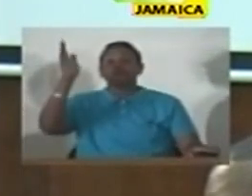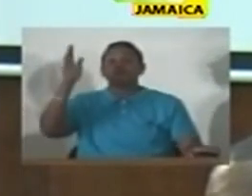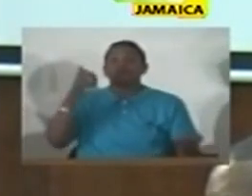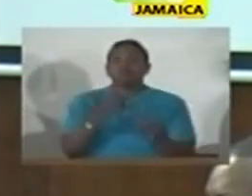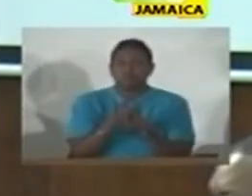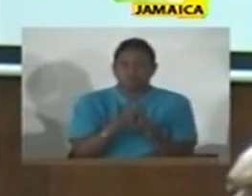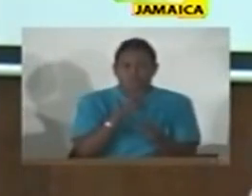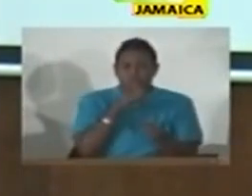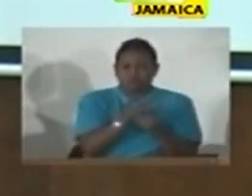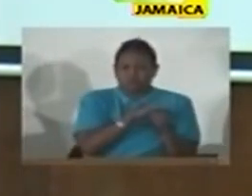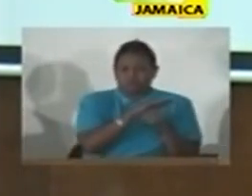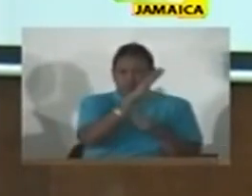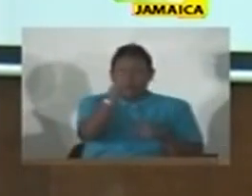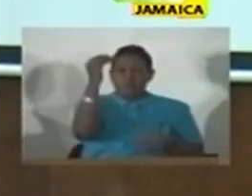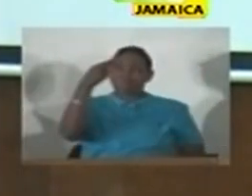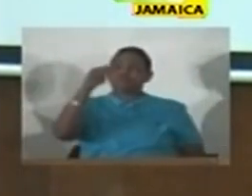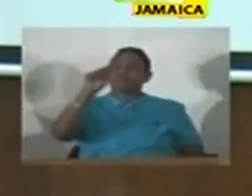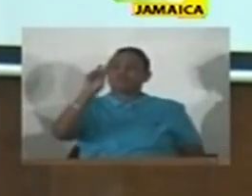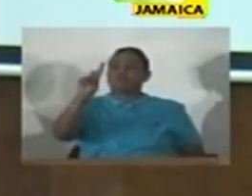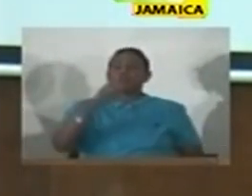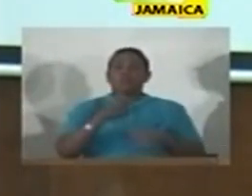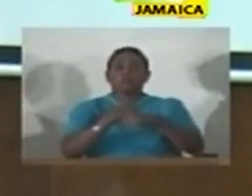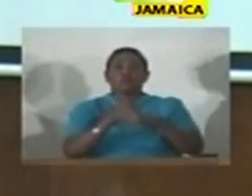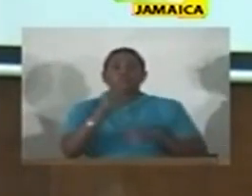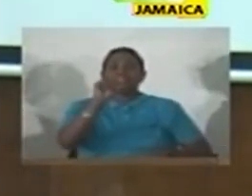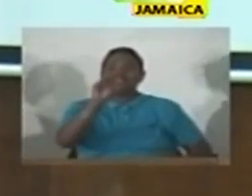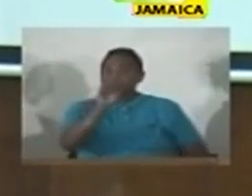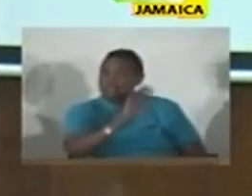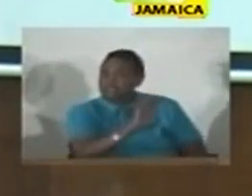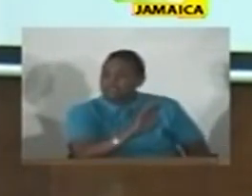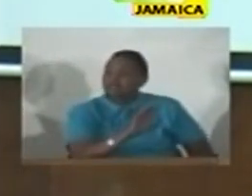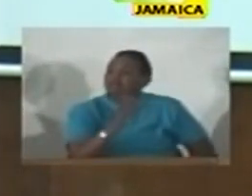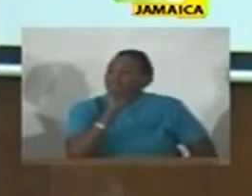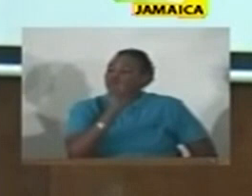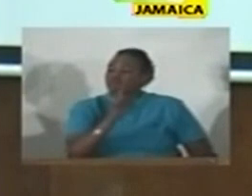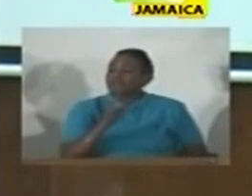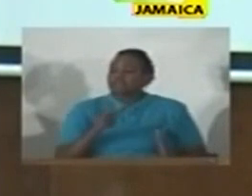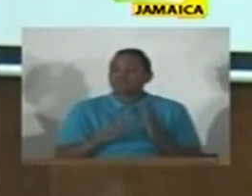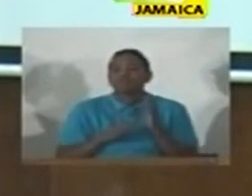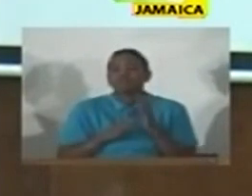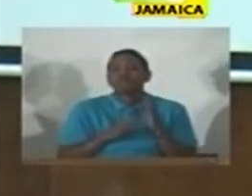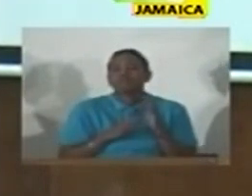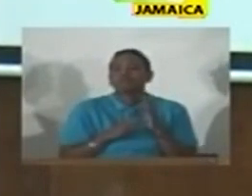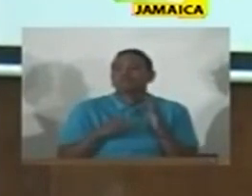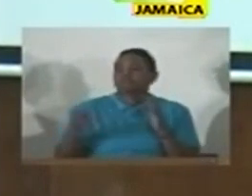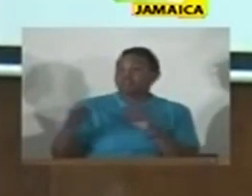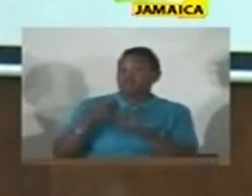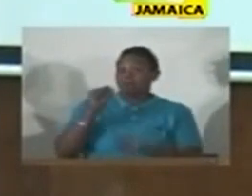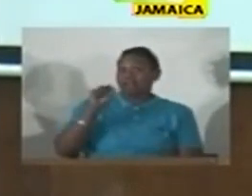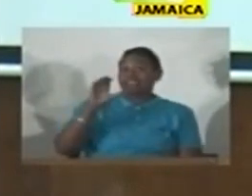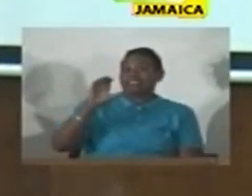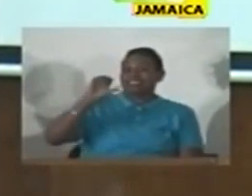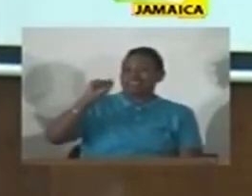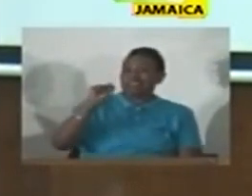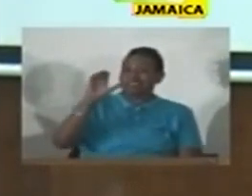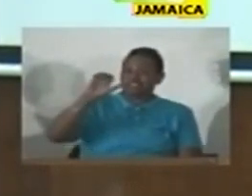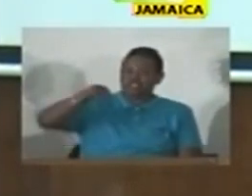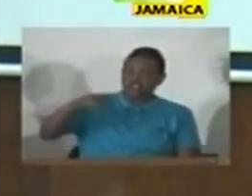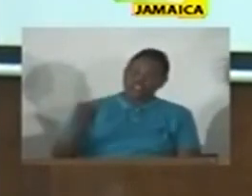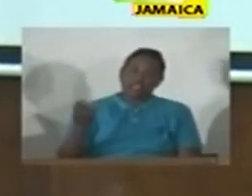is a local company, Holland Producers Limited, that has leased the land from SCJ and has